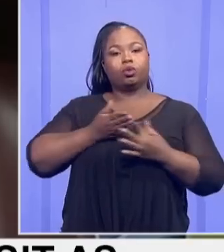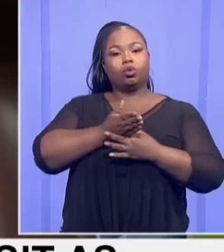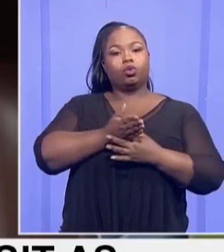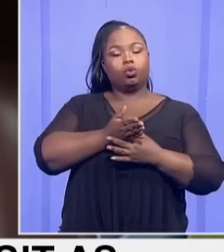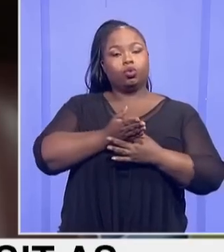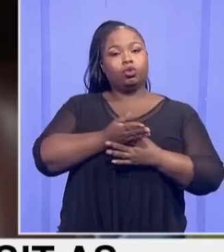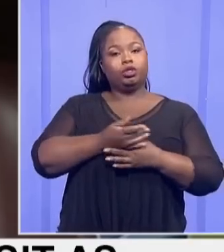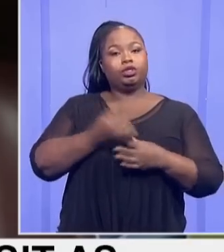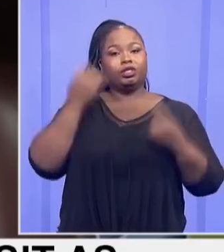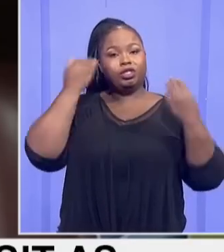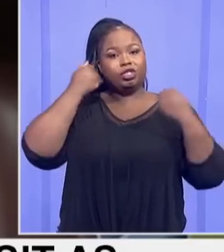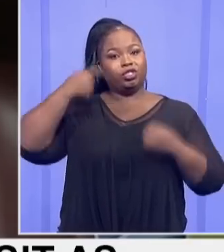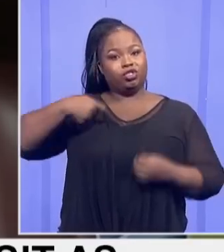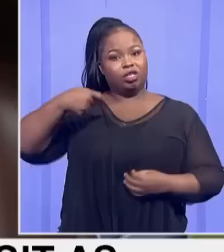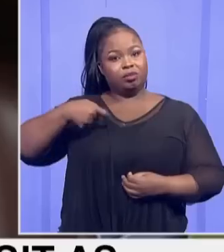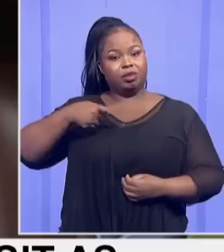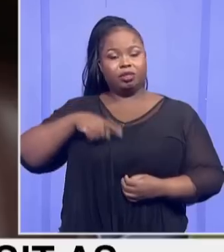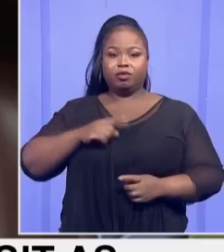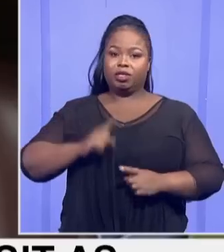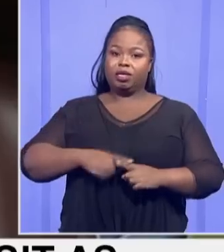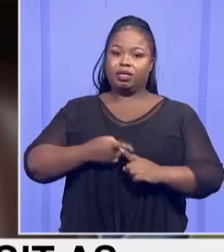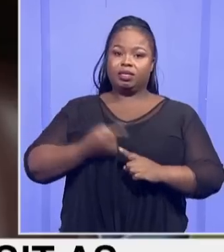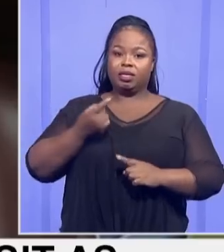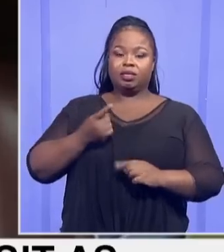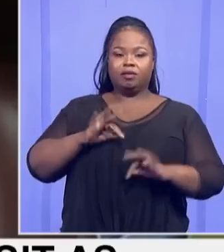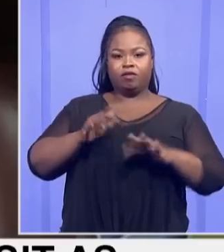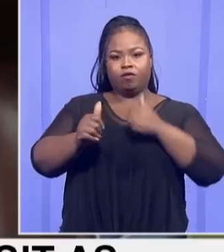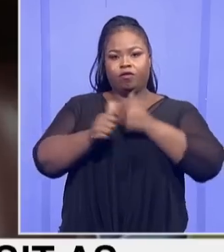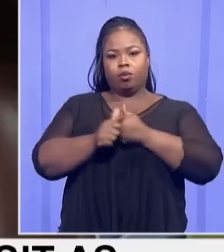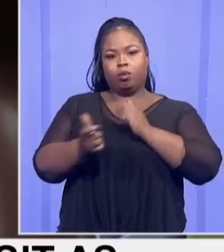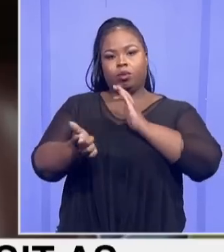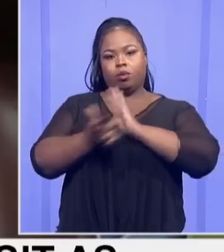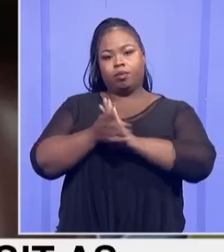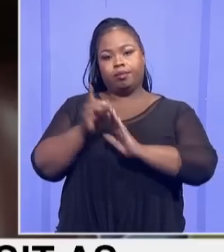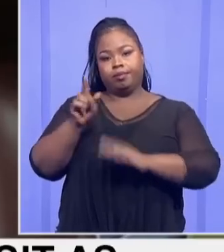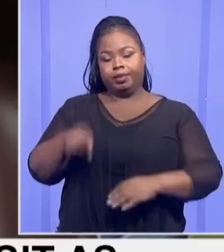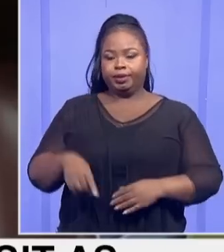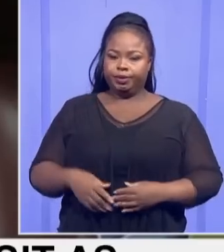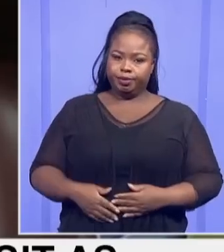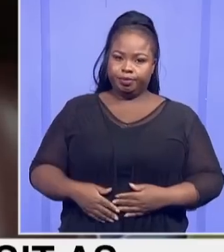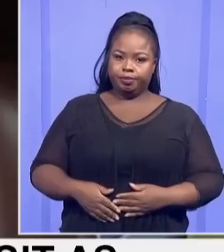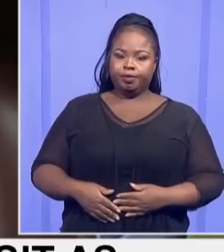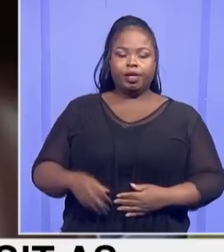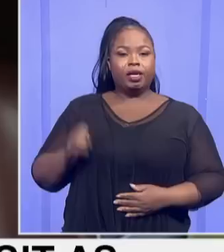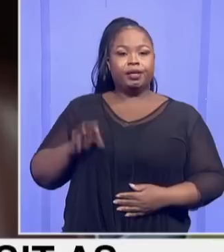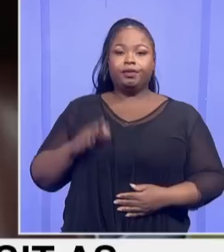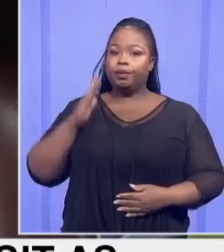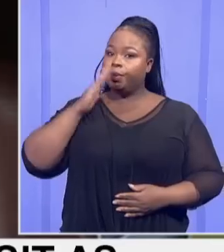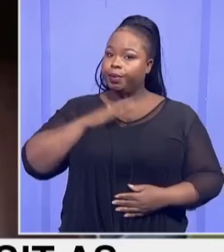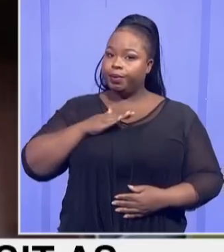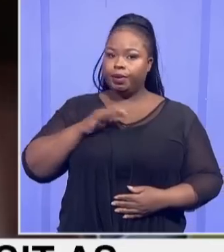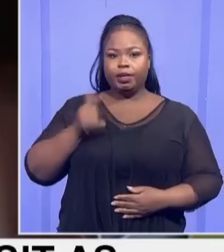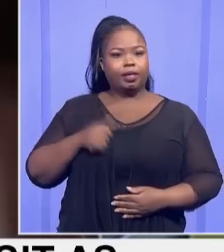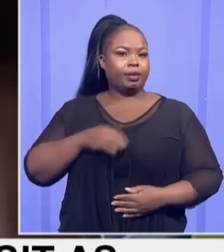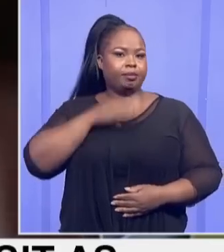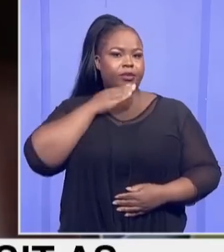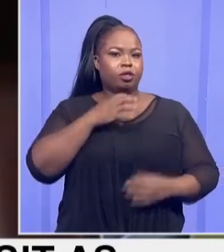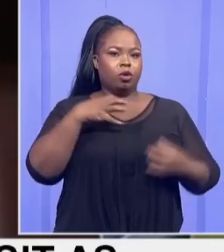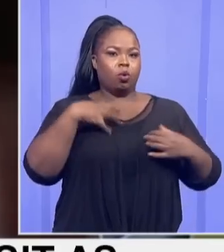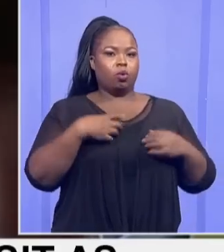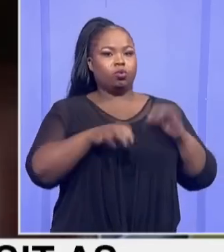hesitate to keep the executive within the law, failing which it would not have complied with its